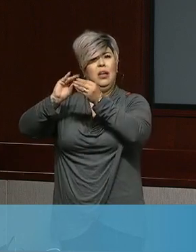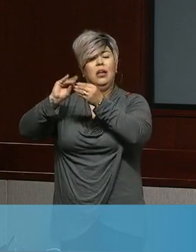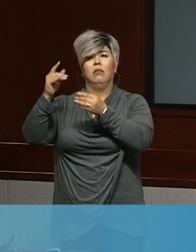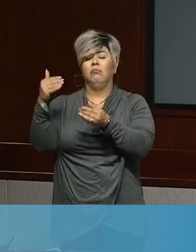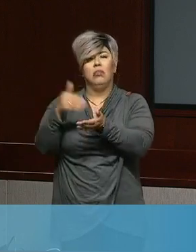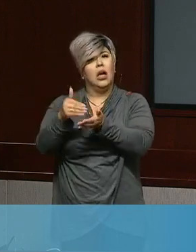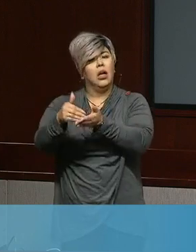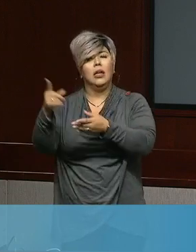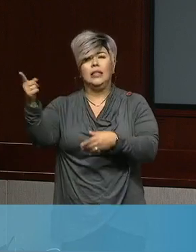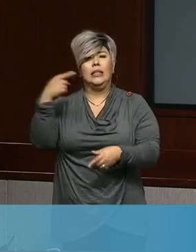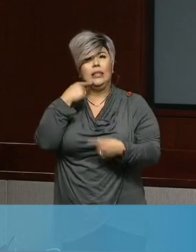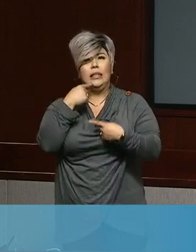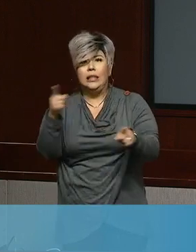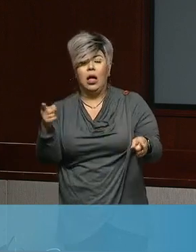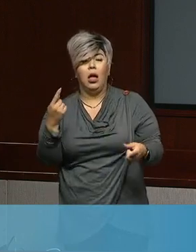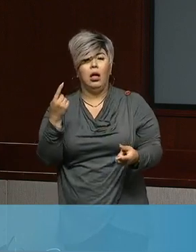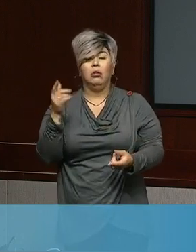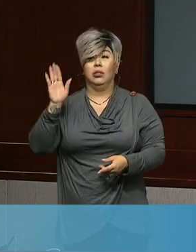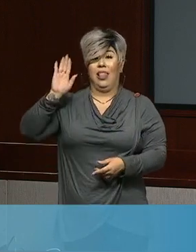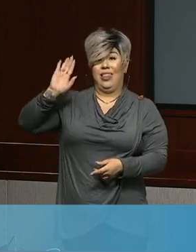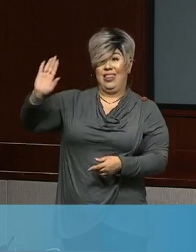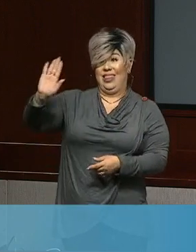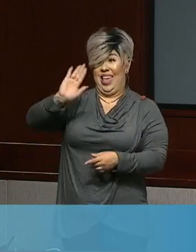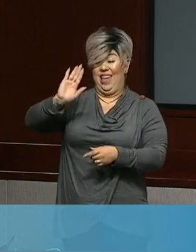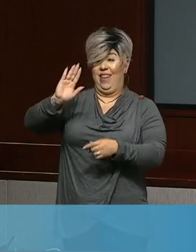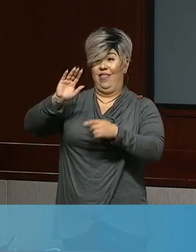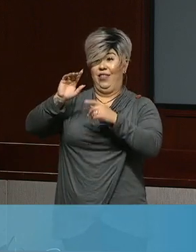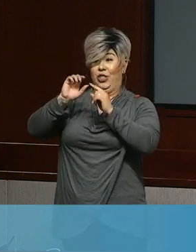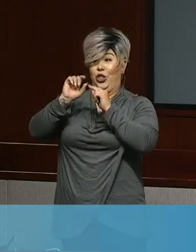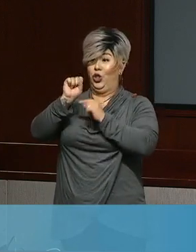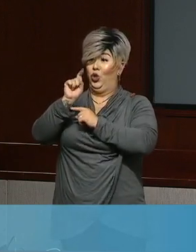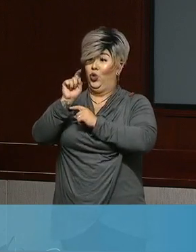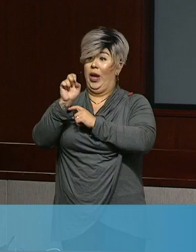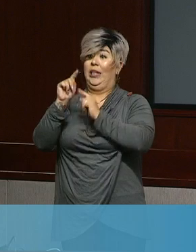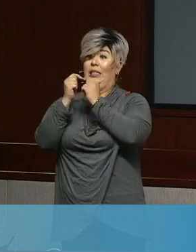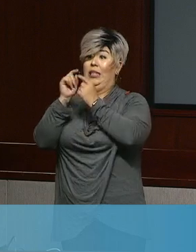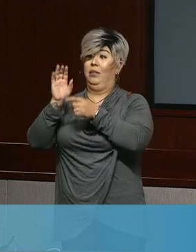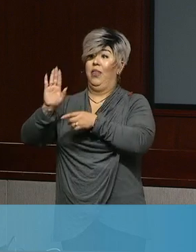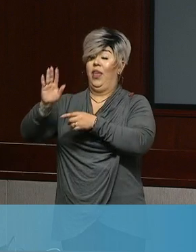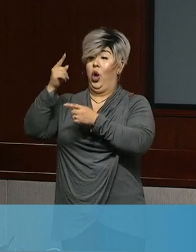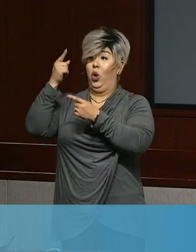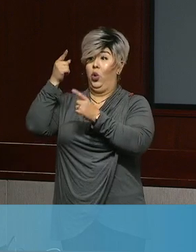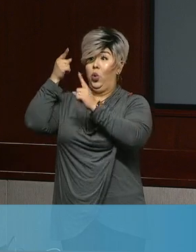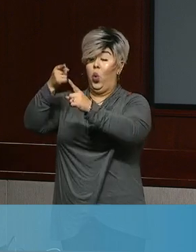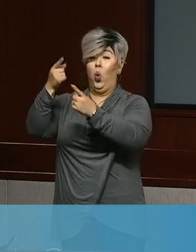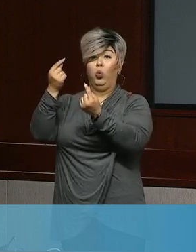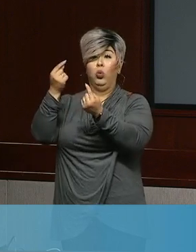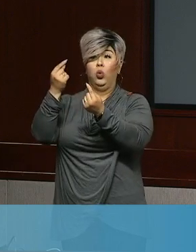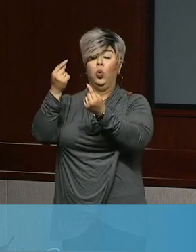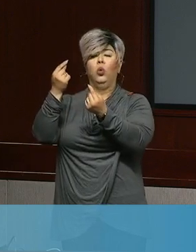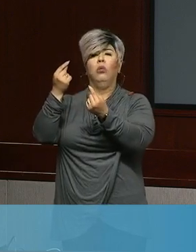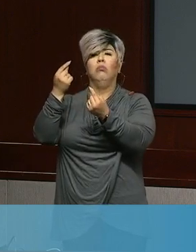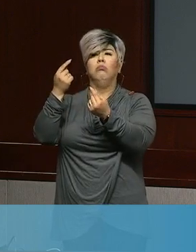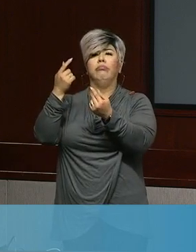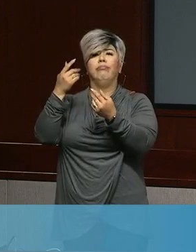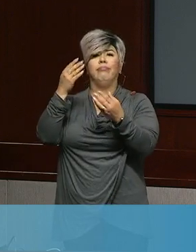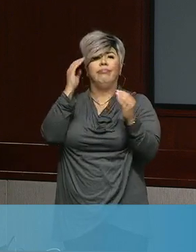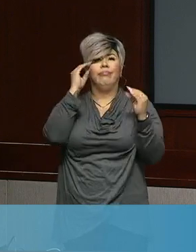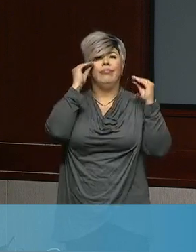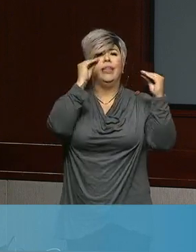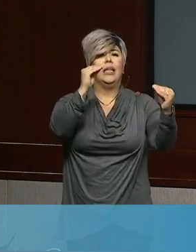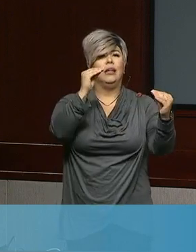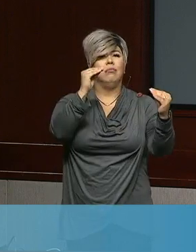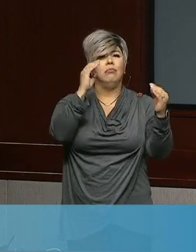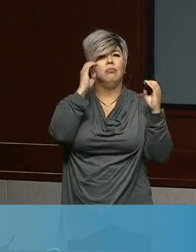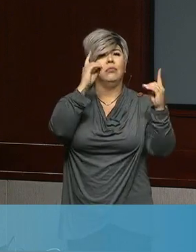their goal is to make this an education-based effort, reinforcing the guidelines